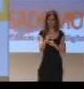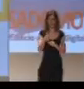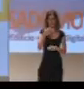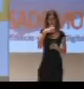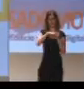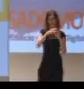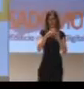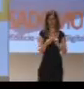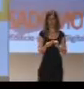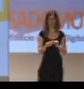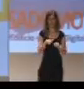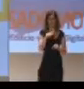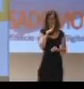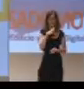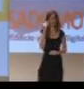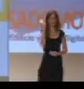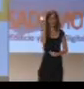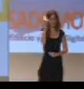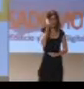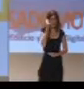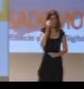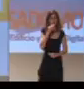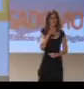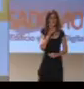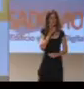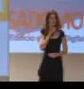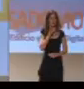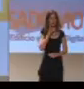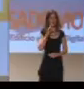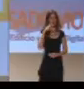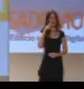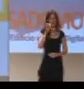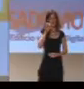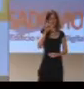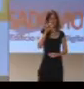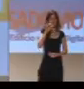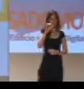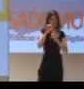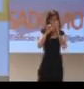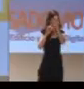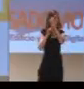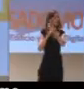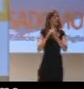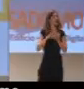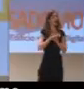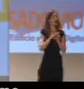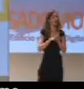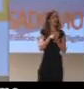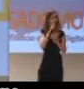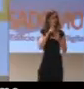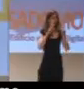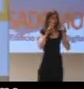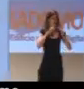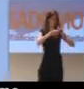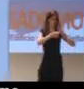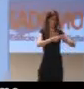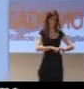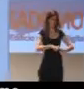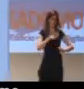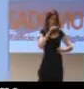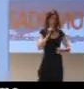the different accessibility situations. And I think that, as Rachel mentioned,